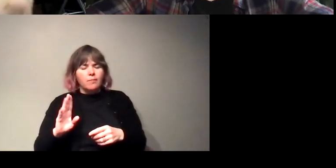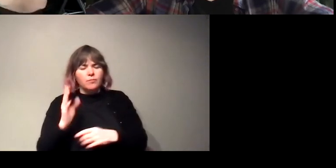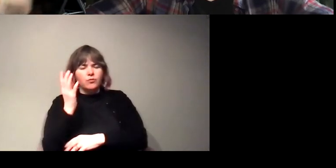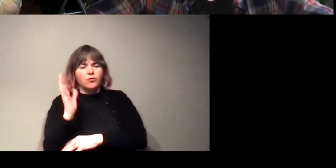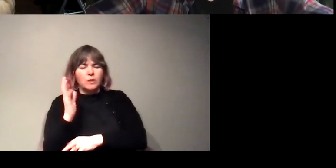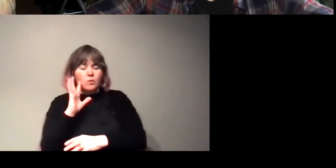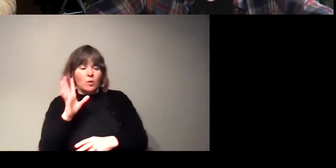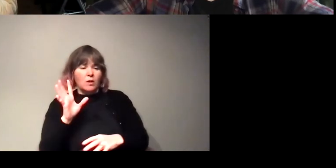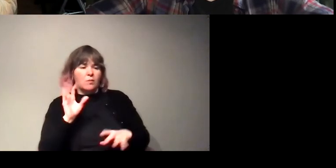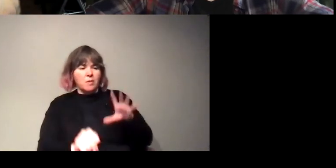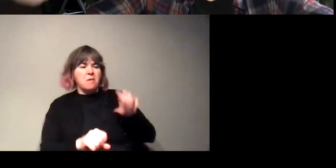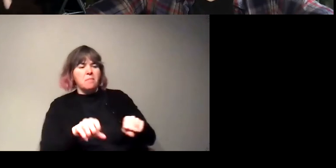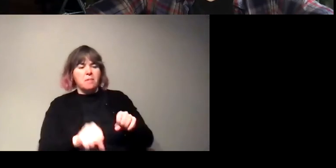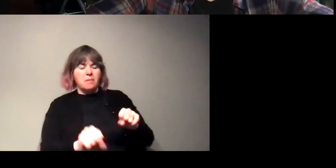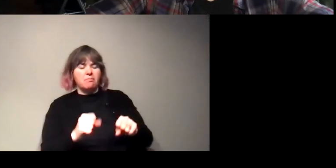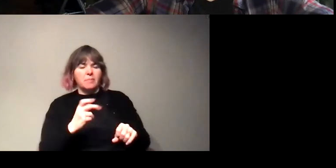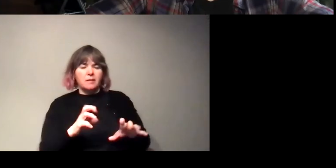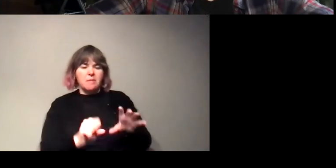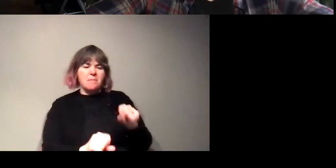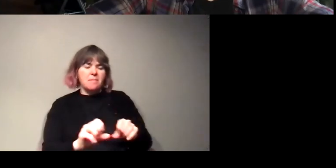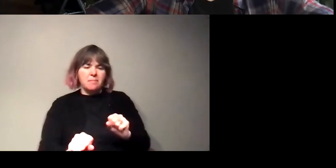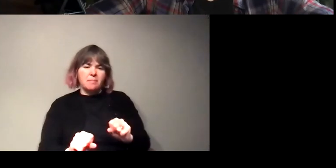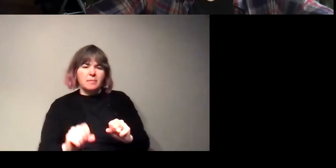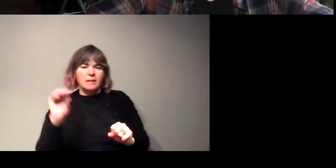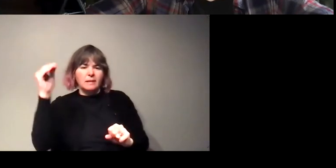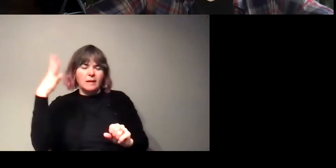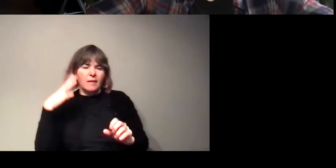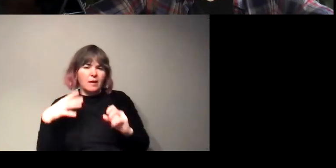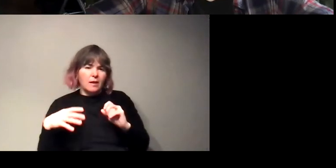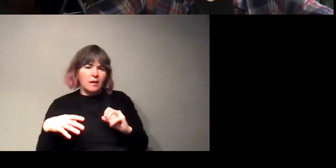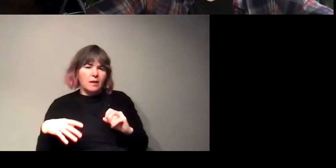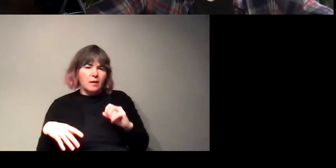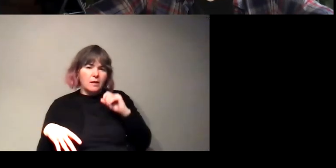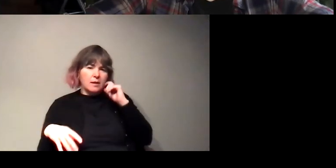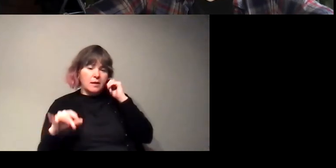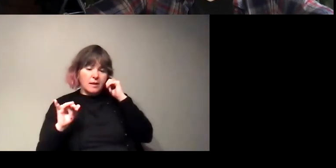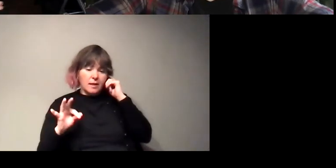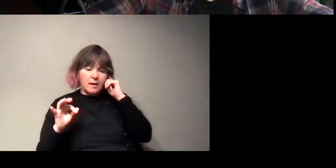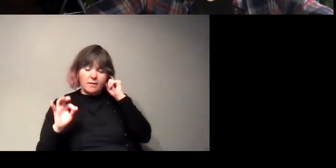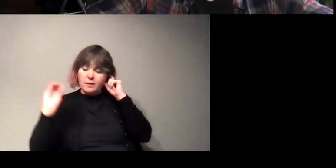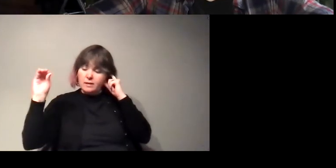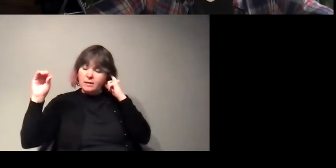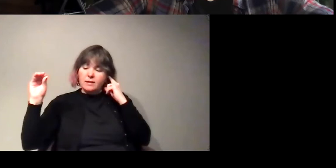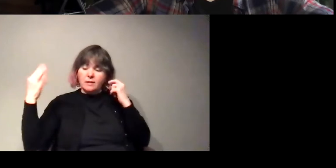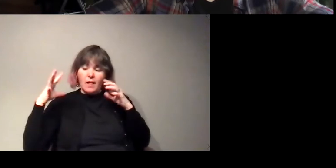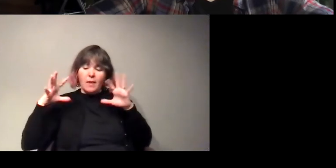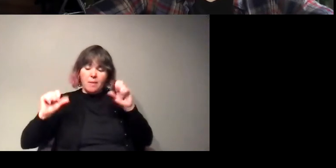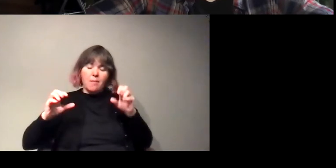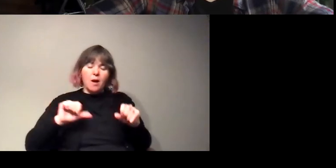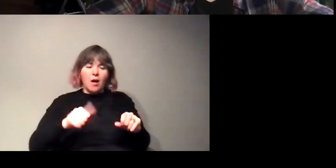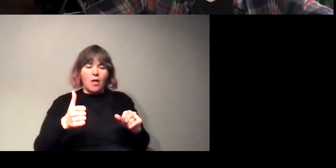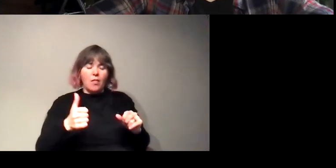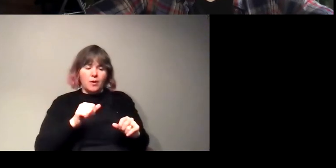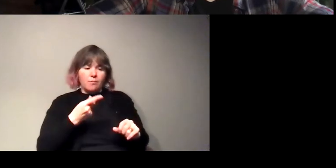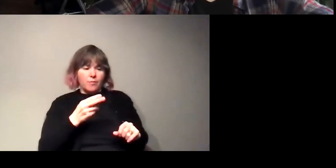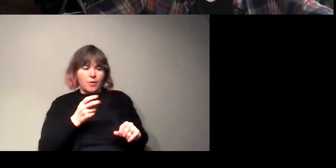just take over space and then take over sunlight. And so when they take over sunlight, they actually choke out the other prairie plants.